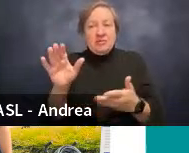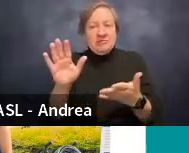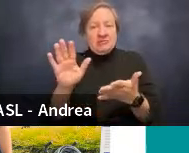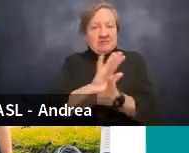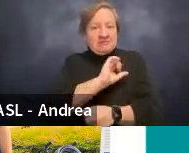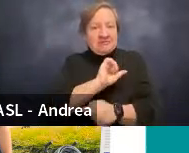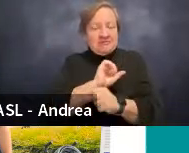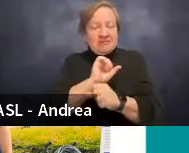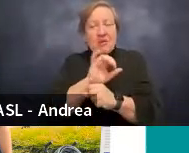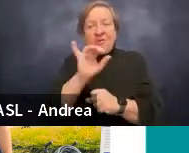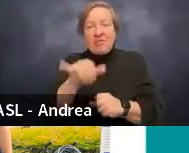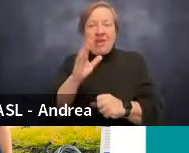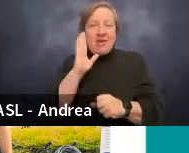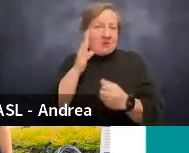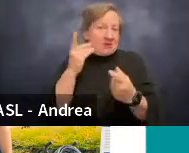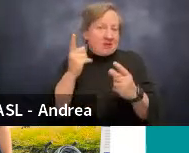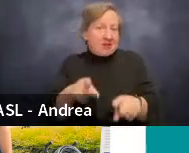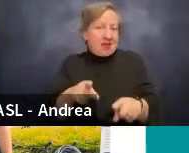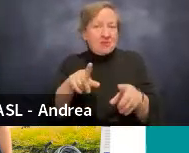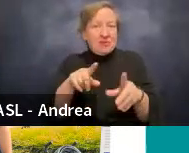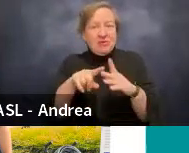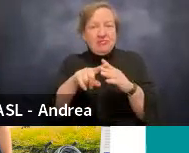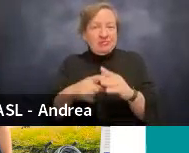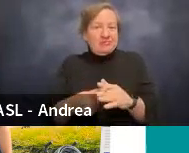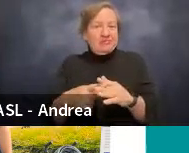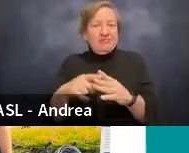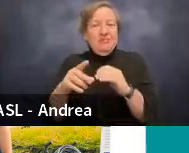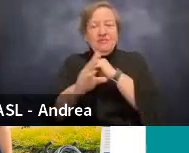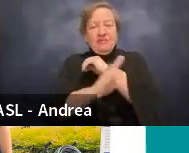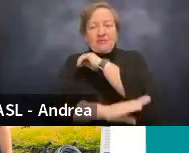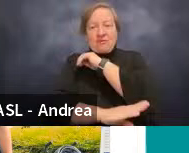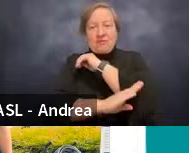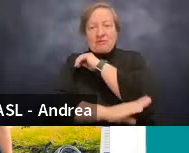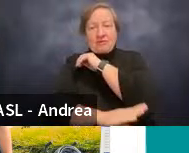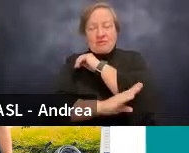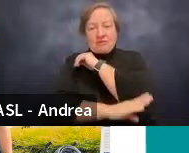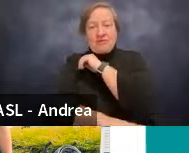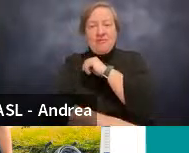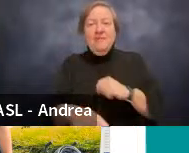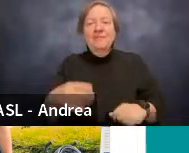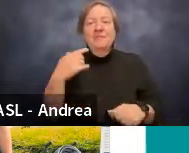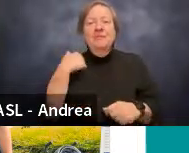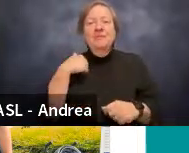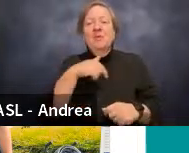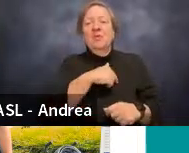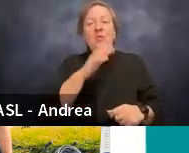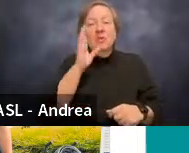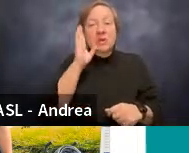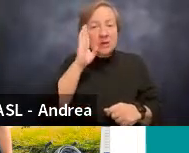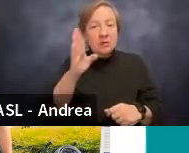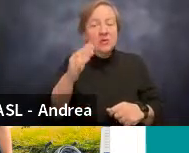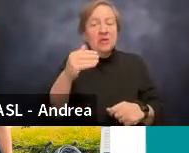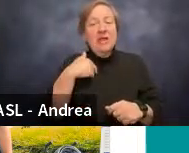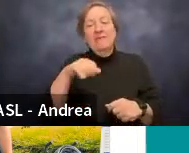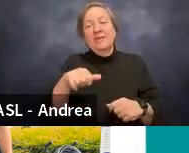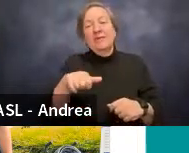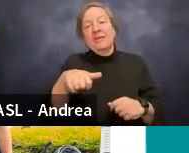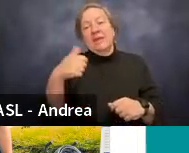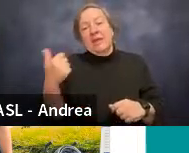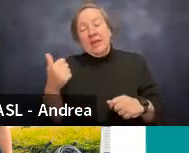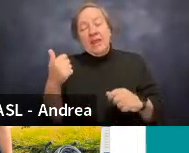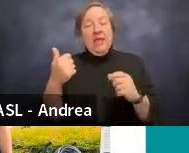up early fall. And so we will be having another one of